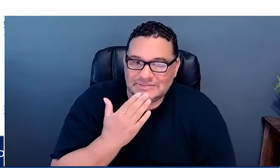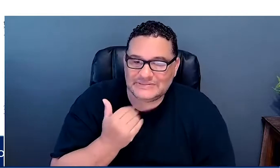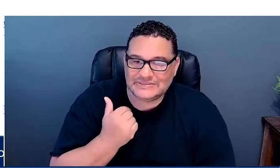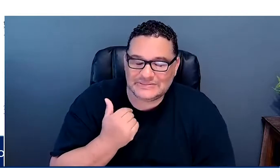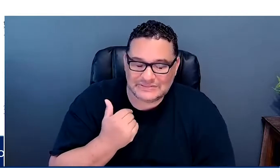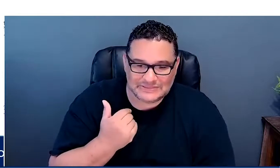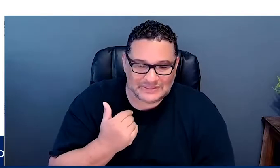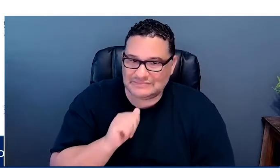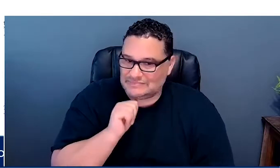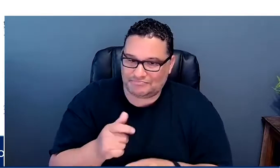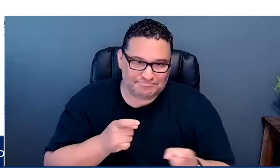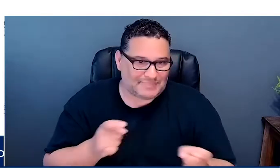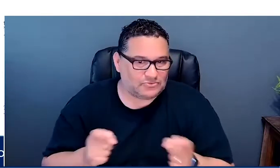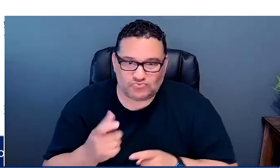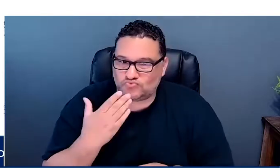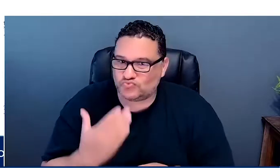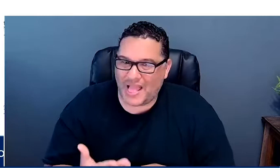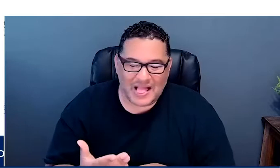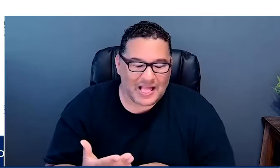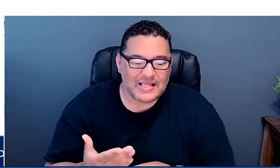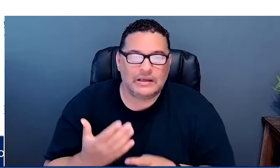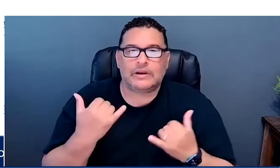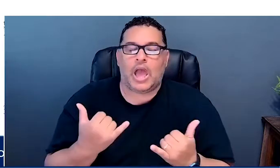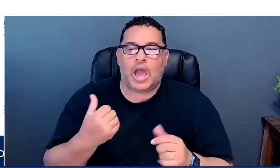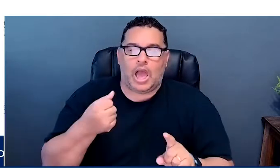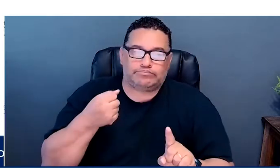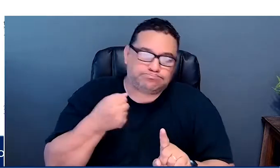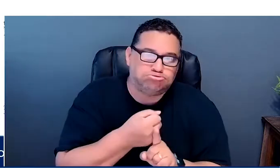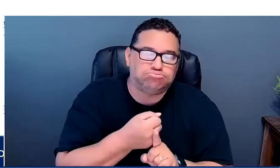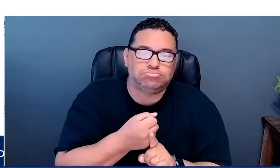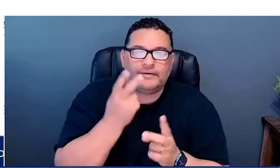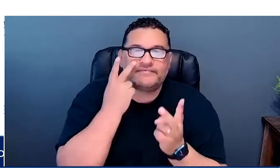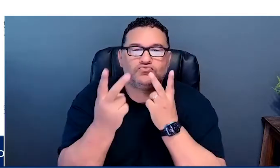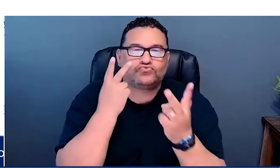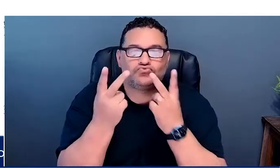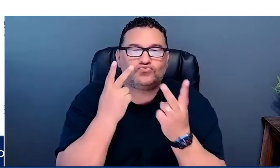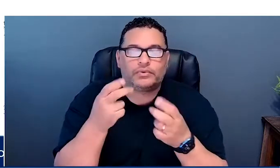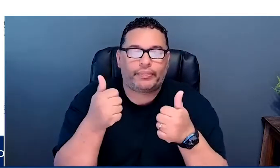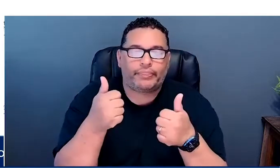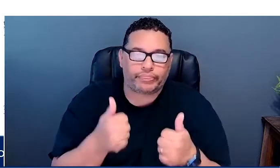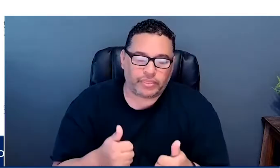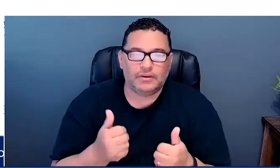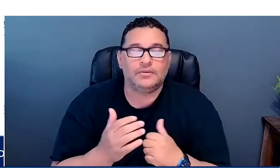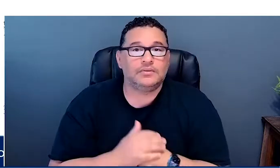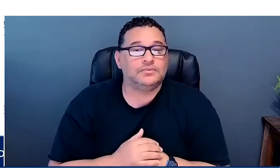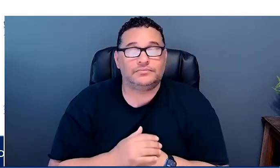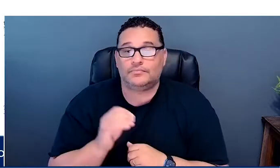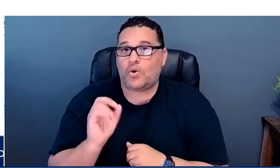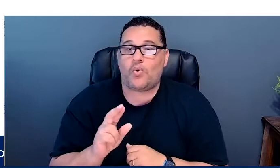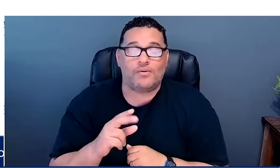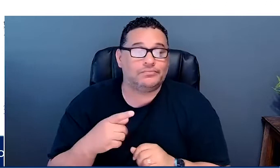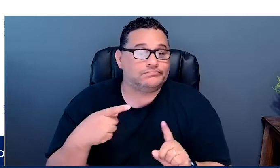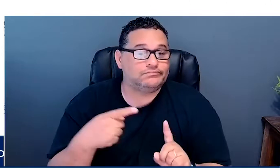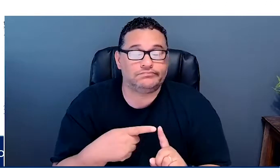well managed, and now it's really impacting their vision, or it's impacting their